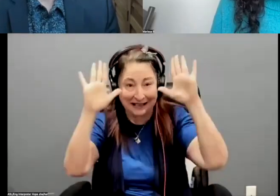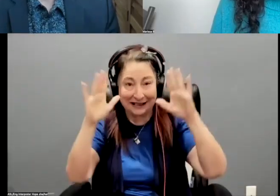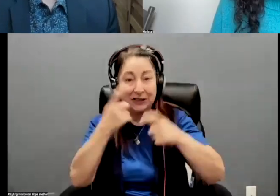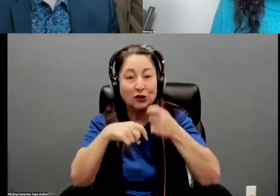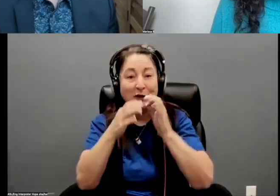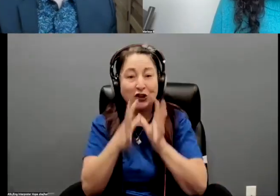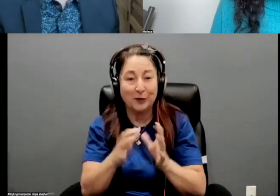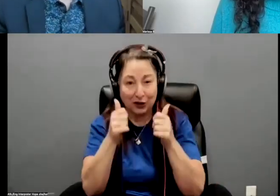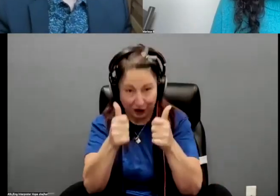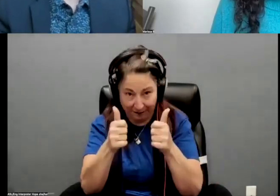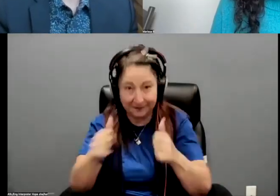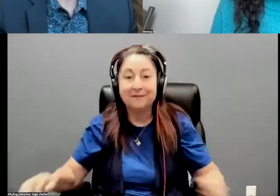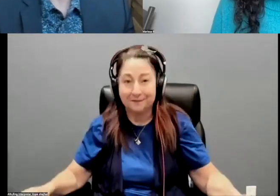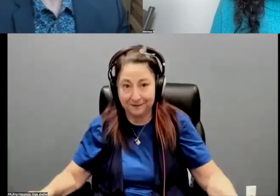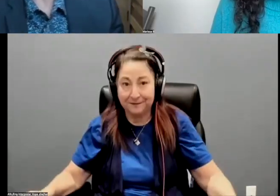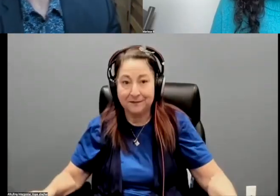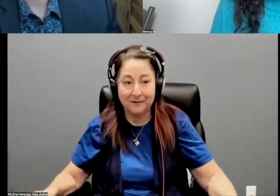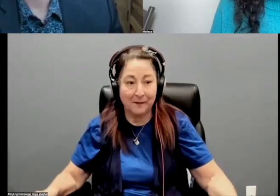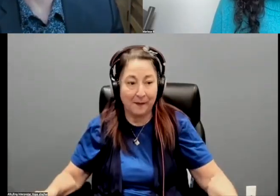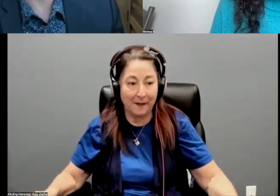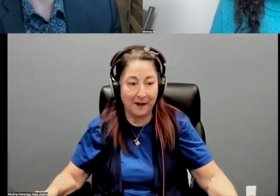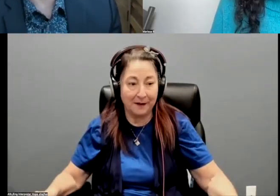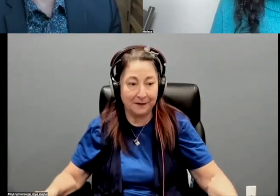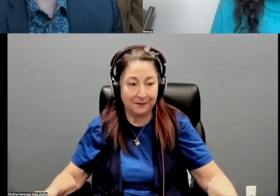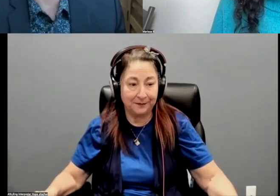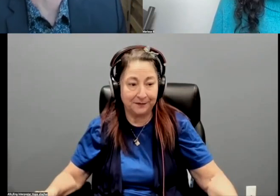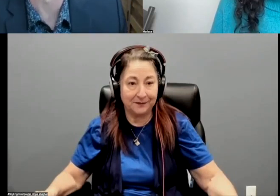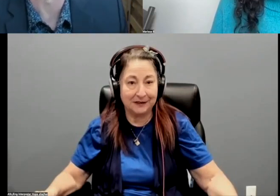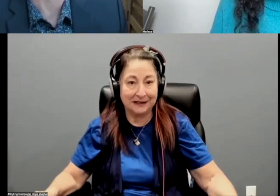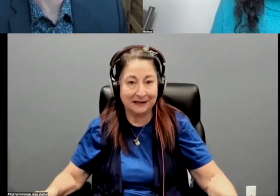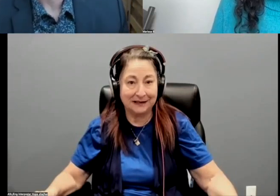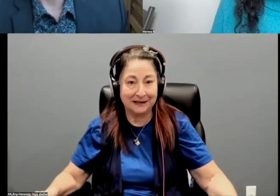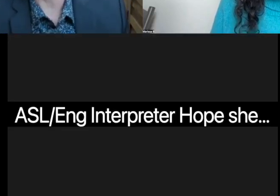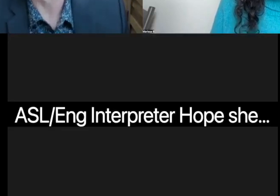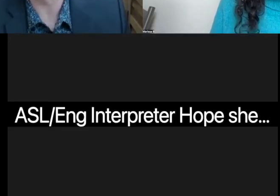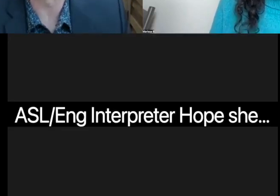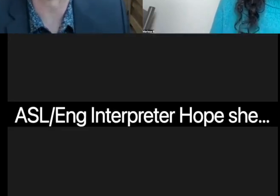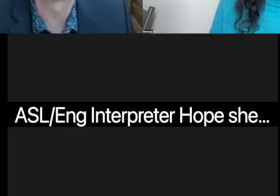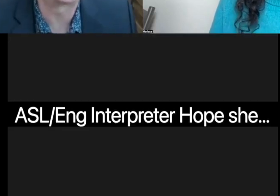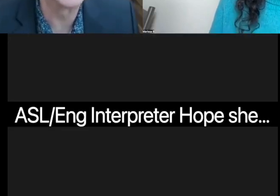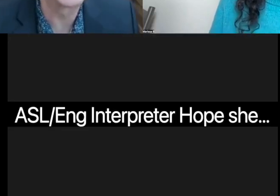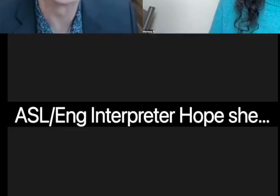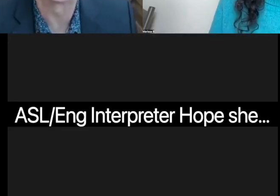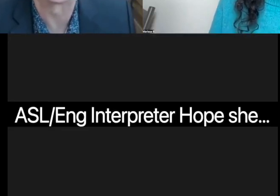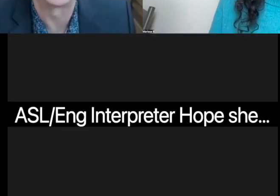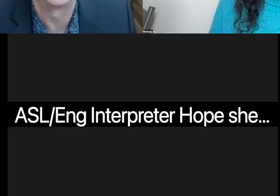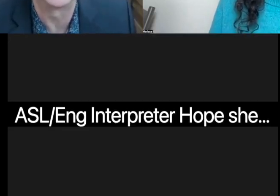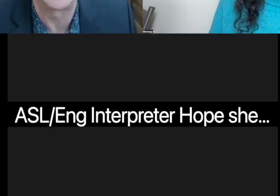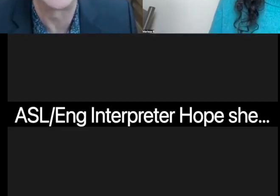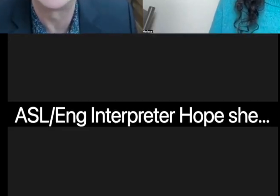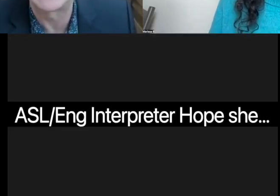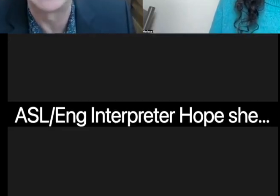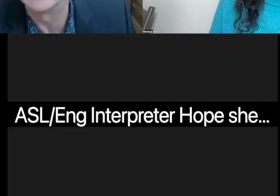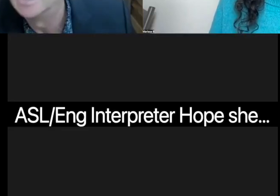I can't wait to see it again and buy it on DVD. You still buy DVDs. Okay, we have some questions from